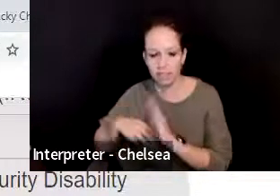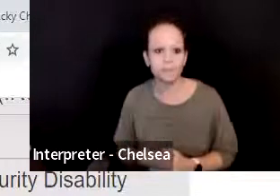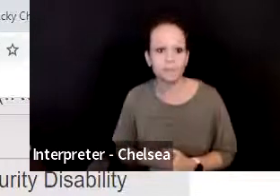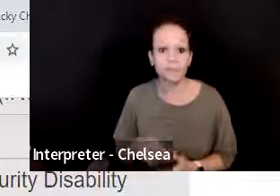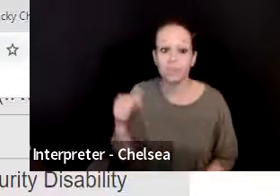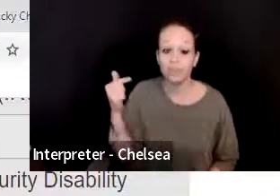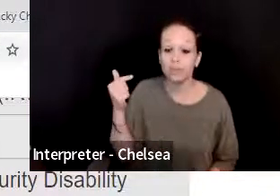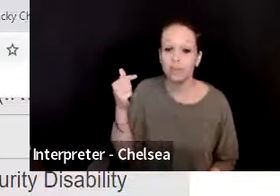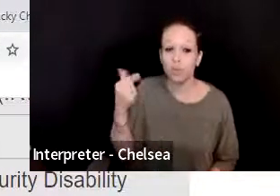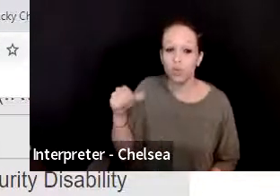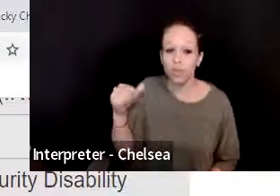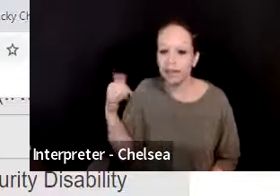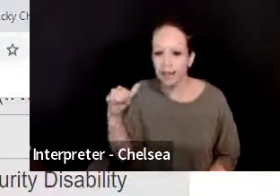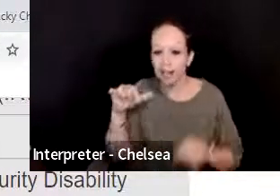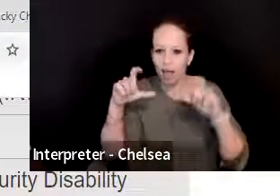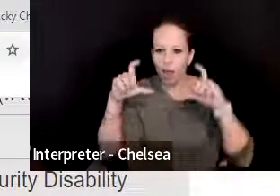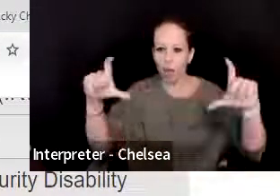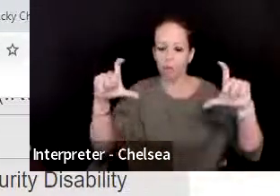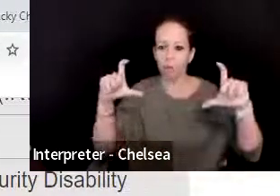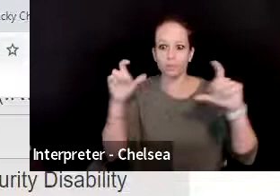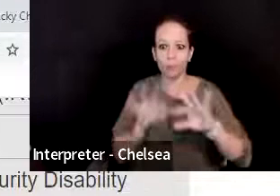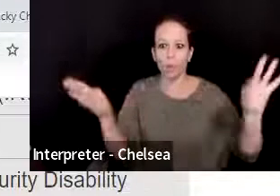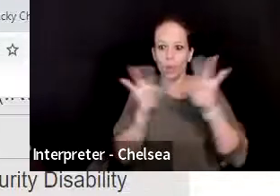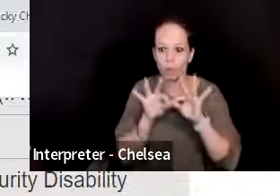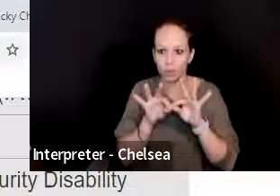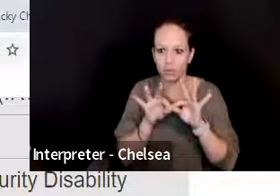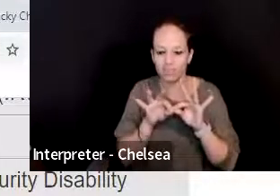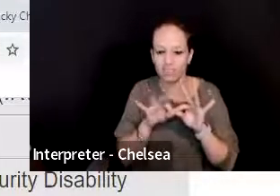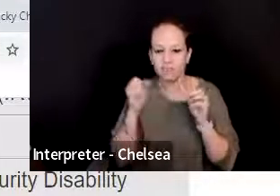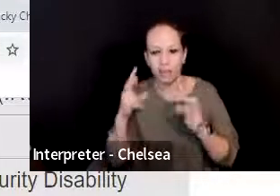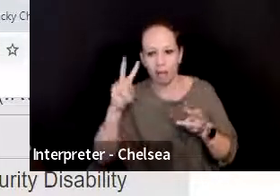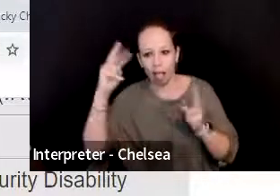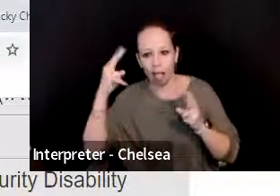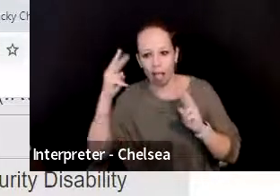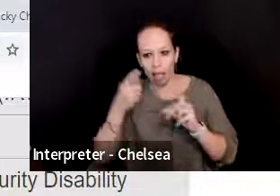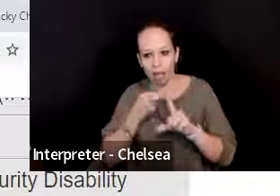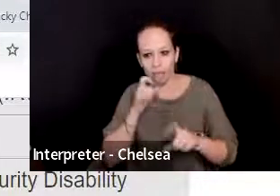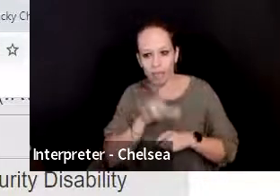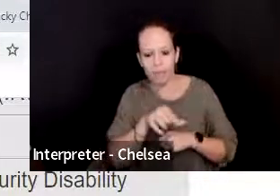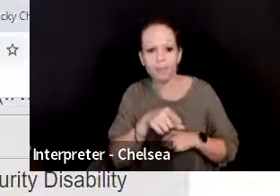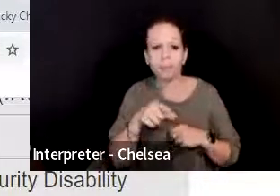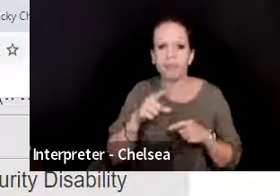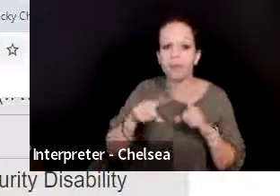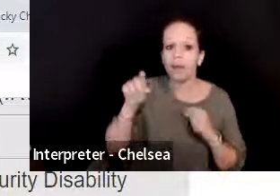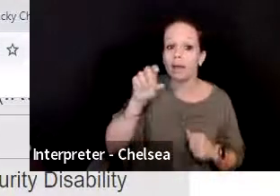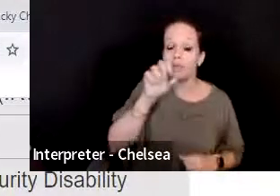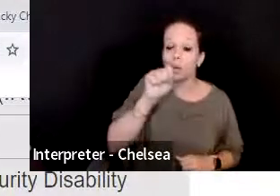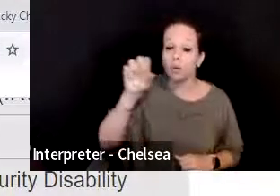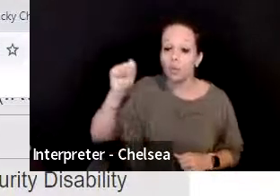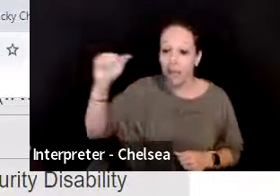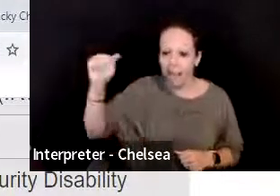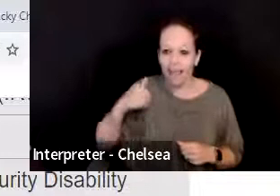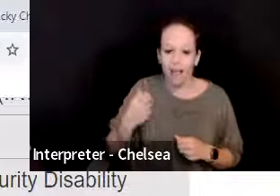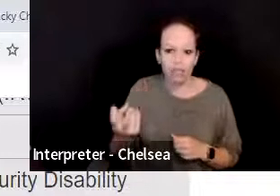very important. And this is where often the misconceptions come about. Social Security has 2 disability benefits with